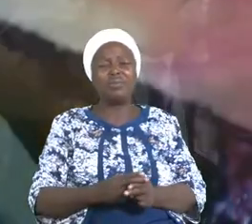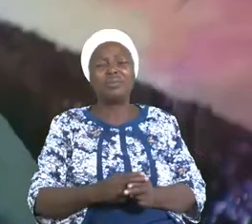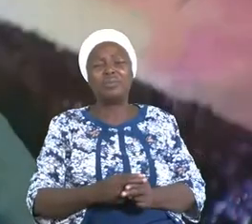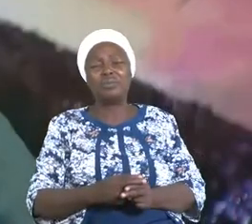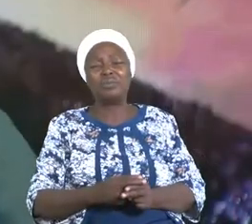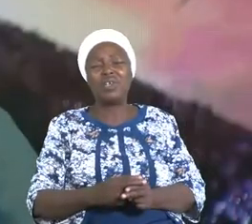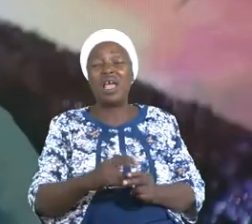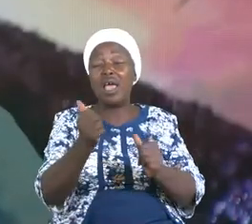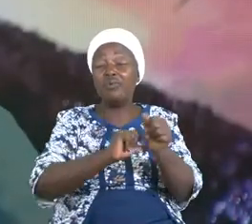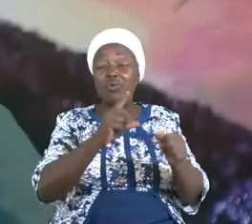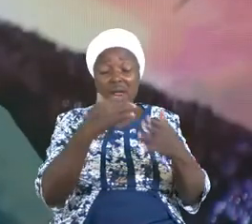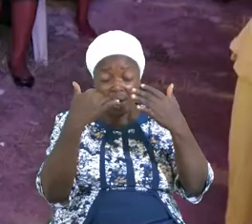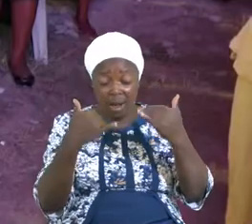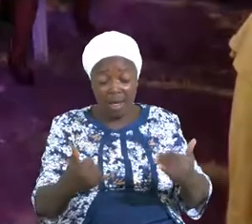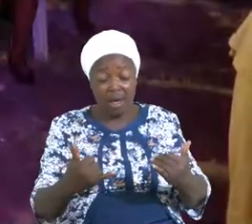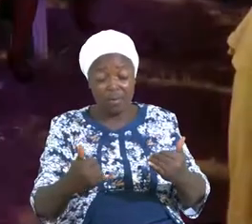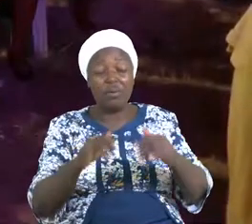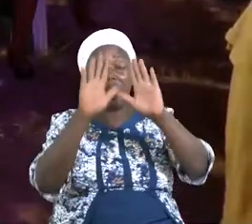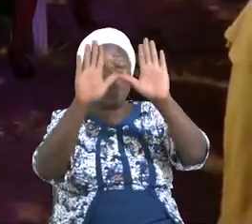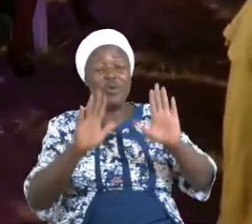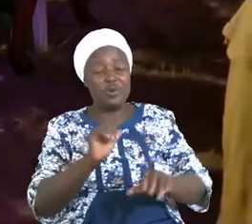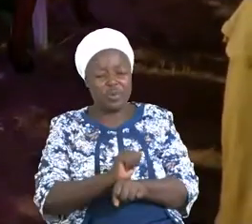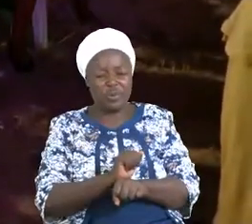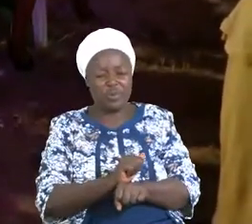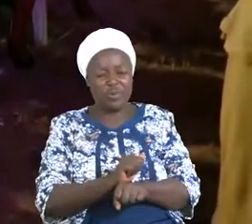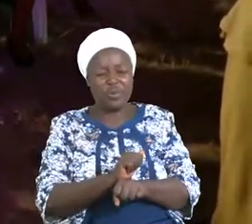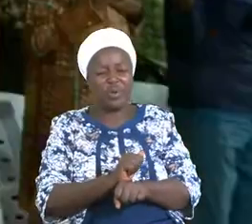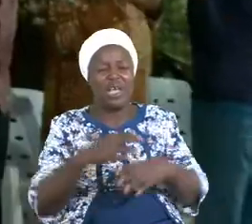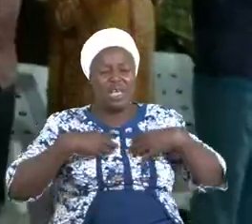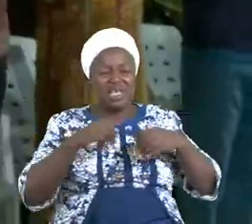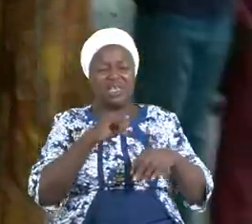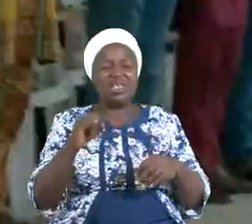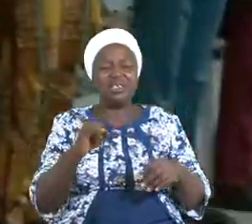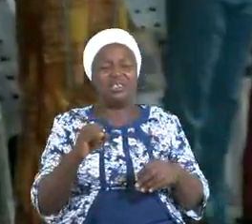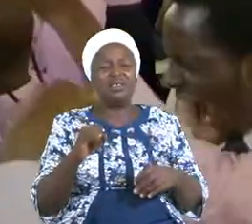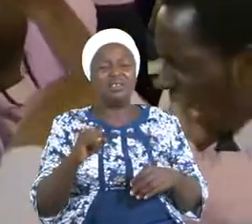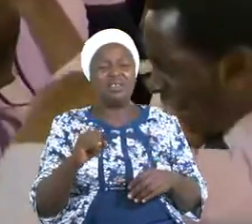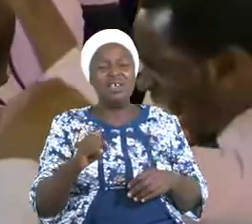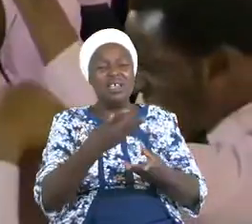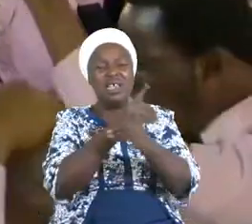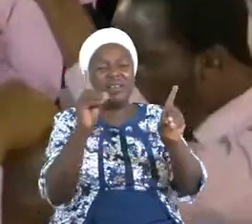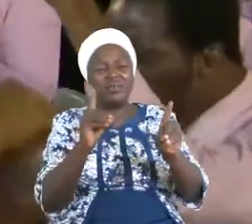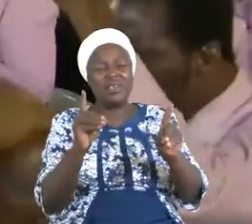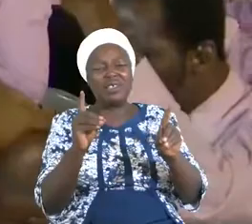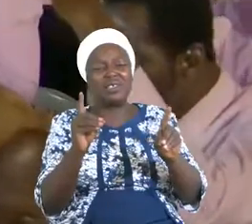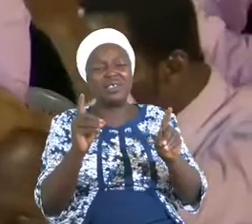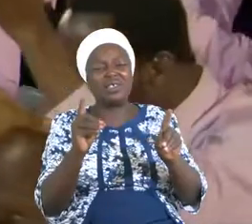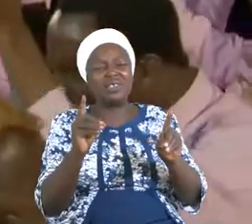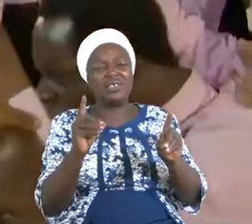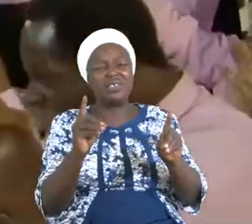Everywhere now, miracle. Amen. Healing. Amen. Deliverance. Here,